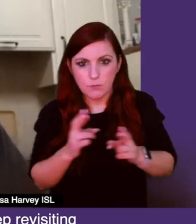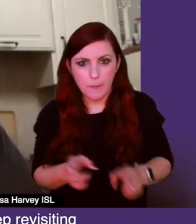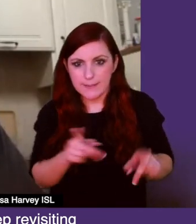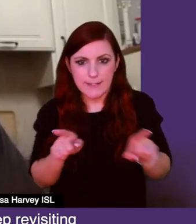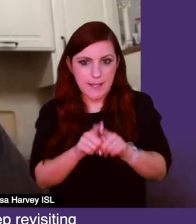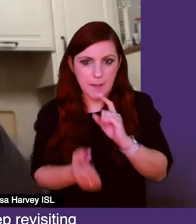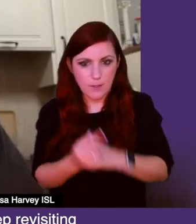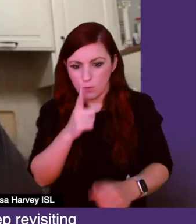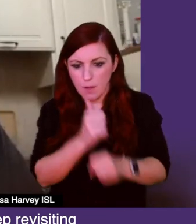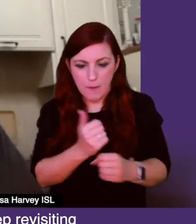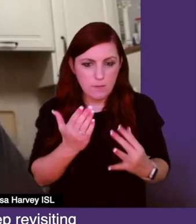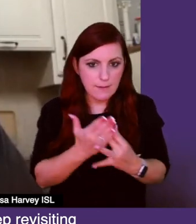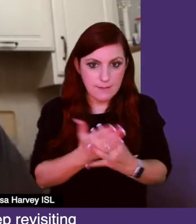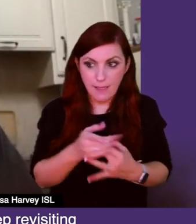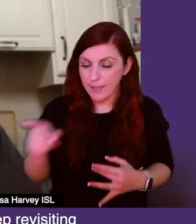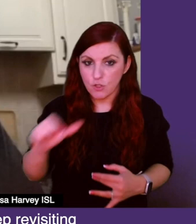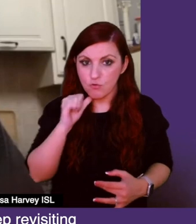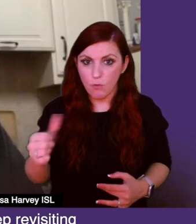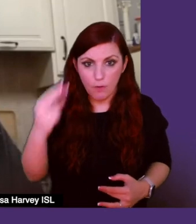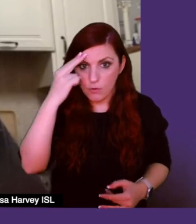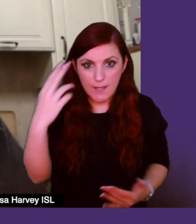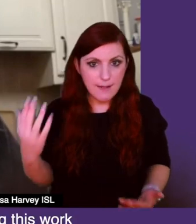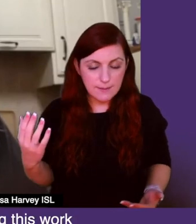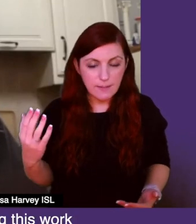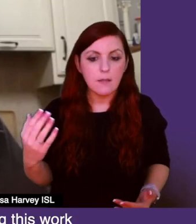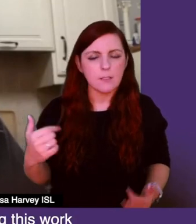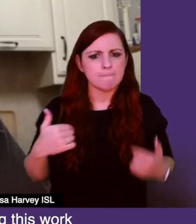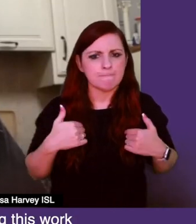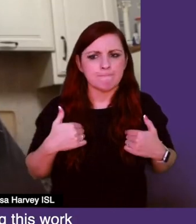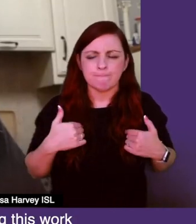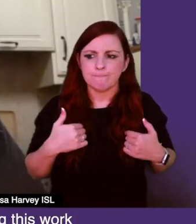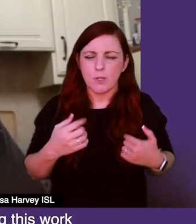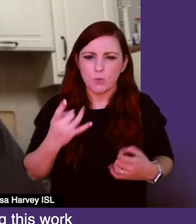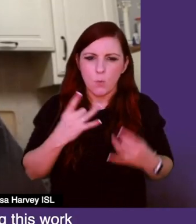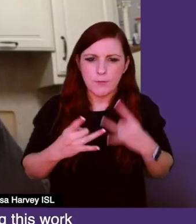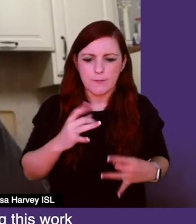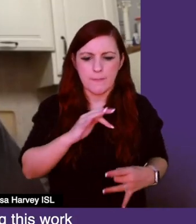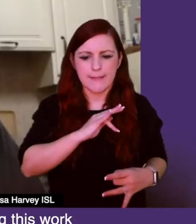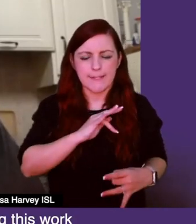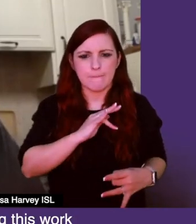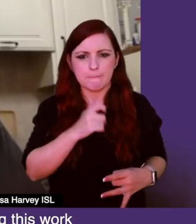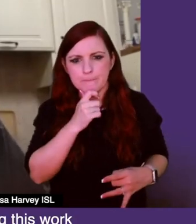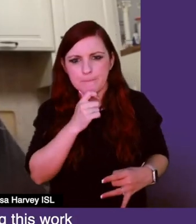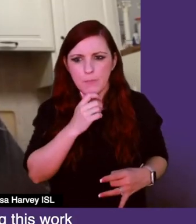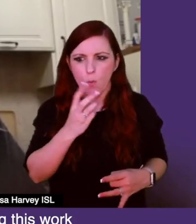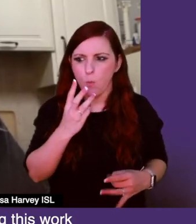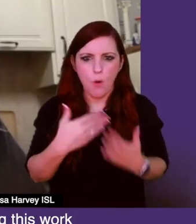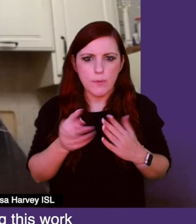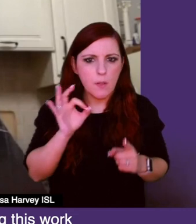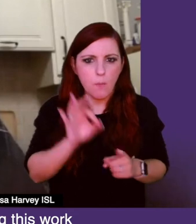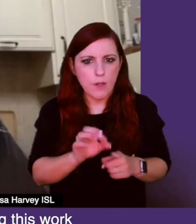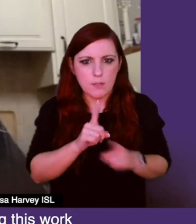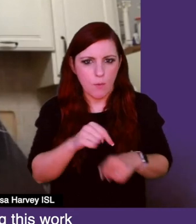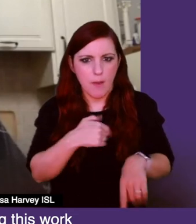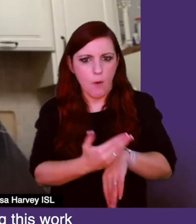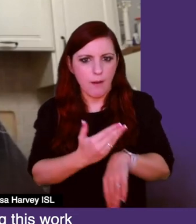issues around access that they just weren't understanding. So I was really kind of questioning, what was the point in